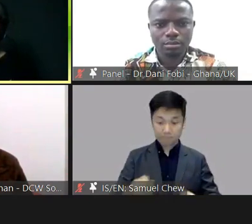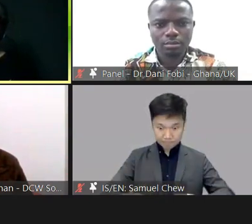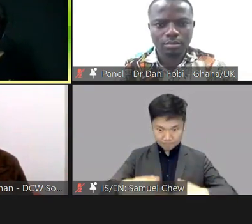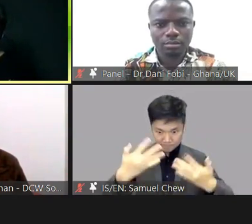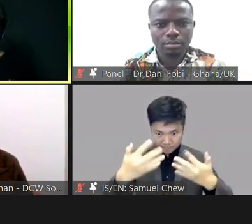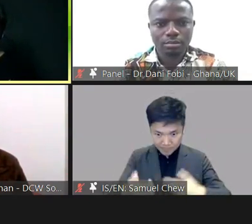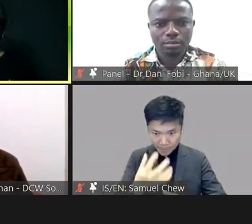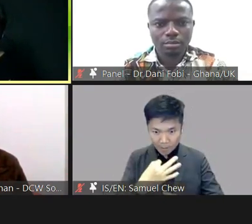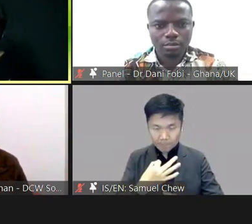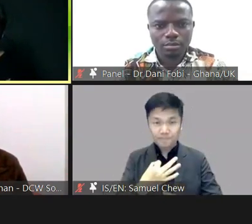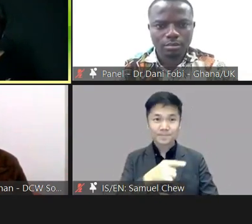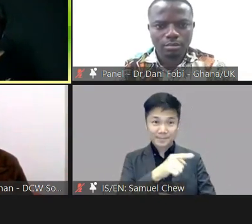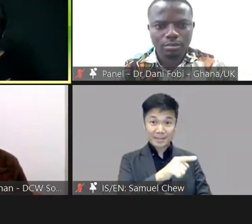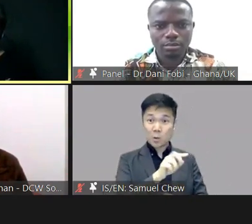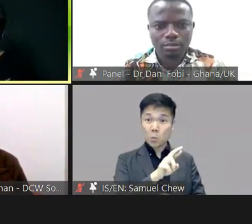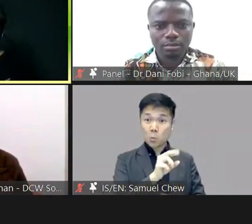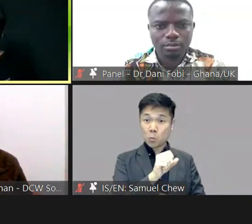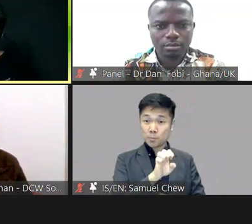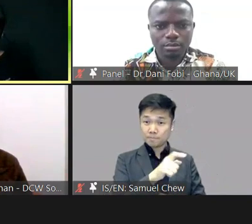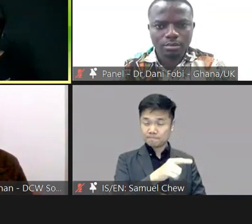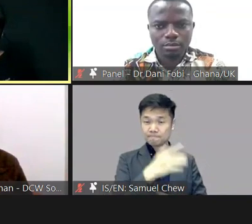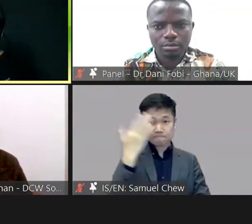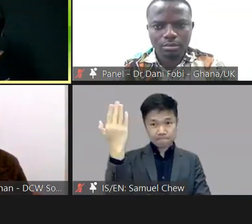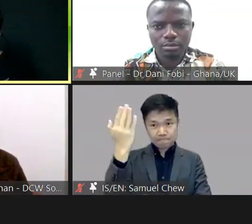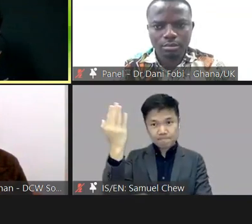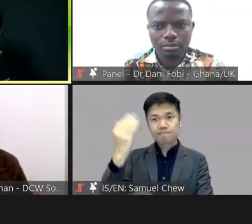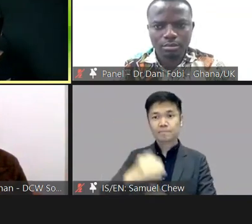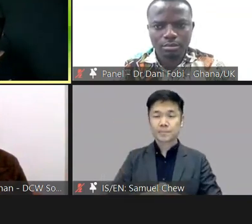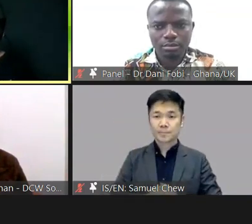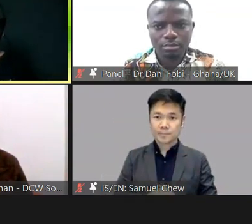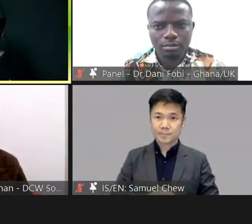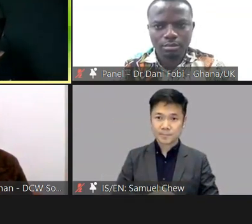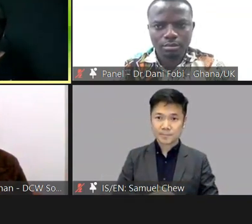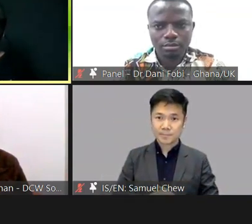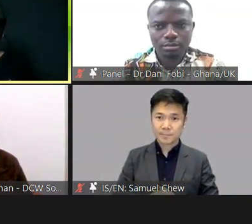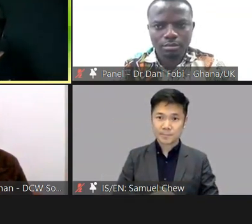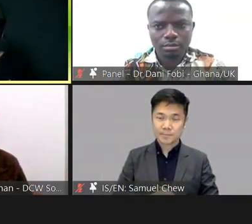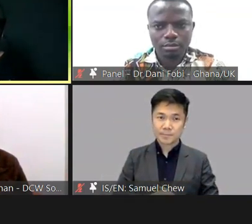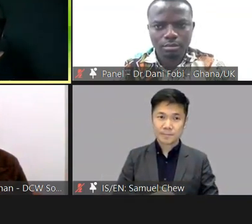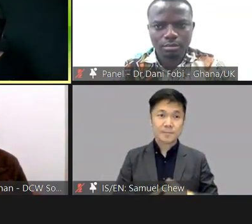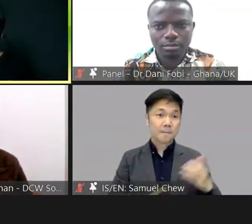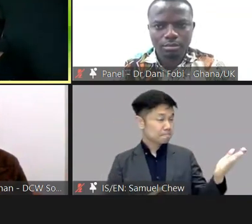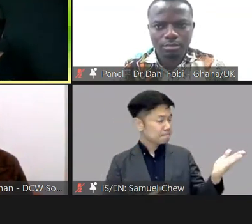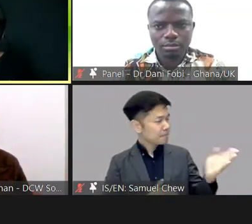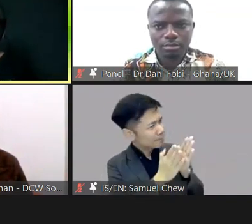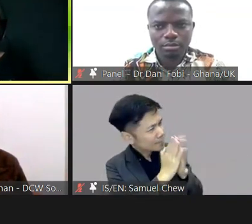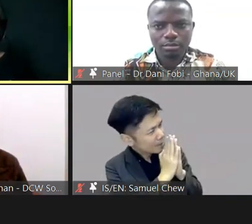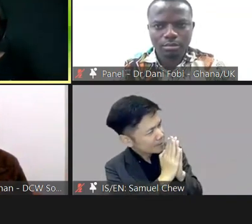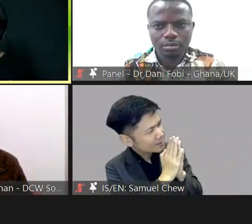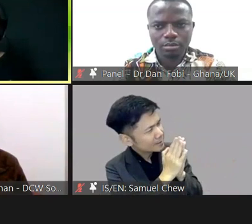Rose's presentation, asking how, if you could elaborate a bit more on how